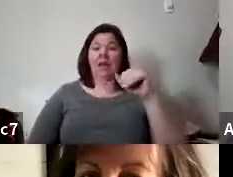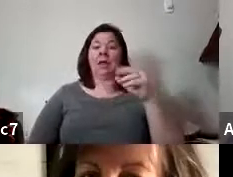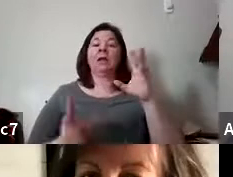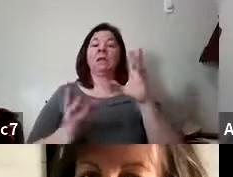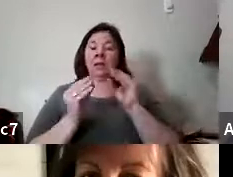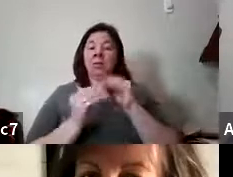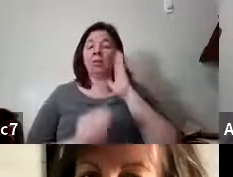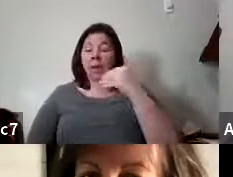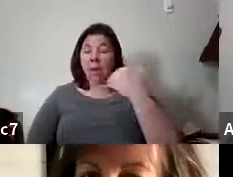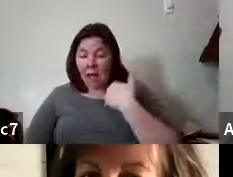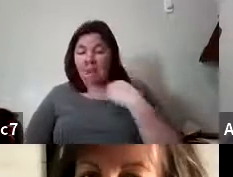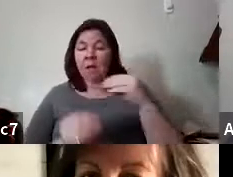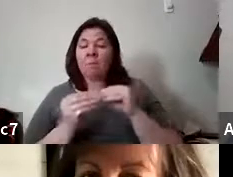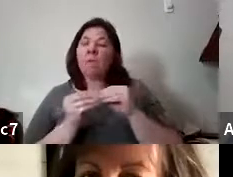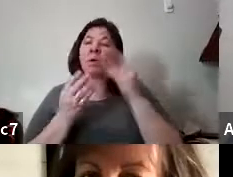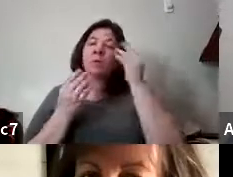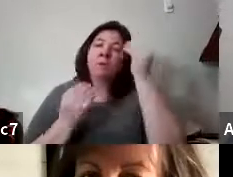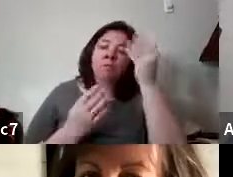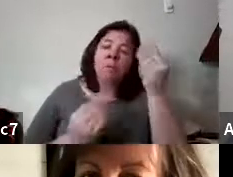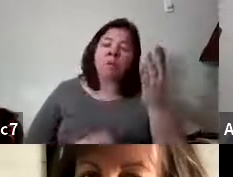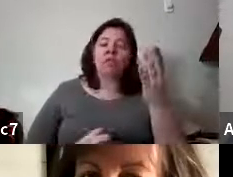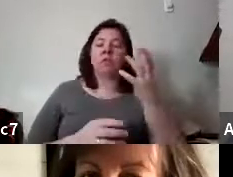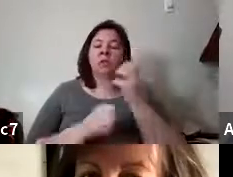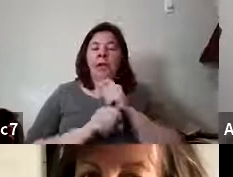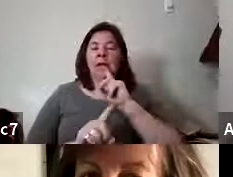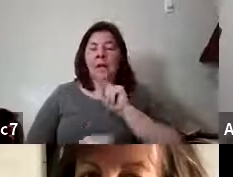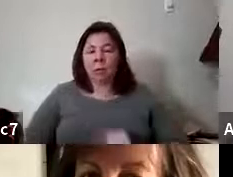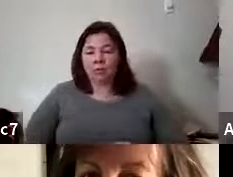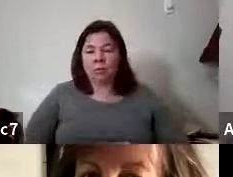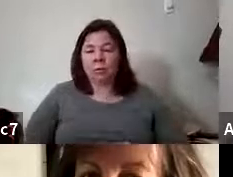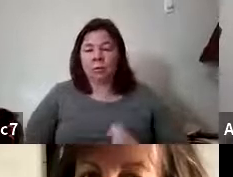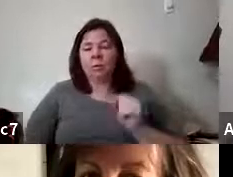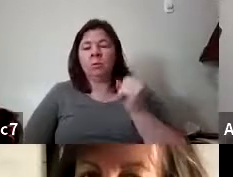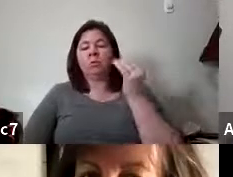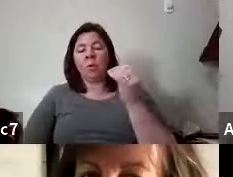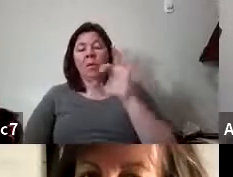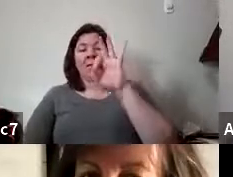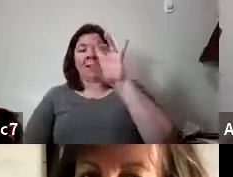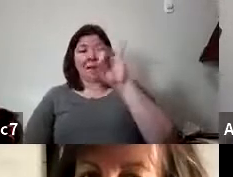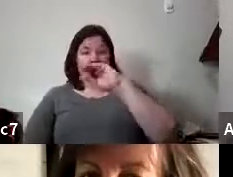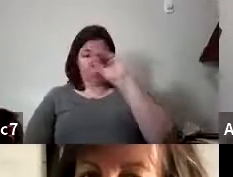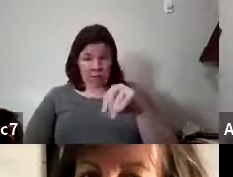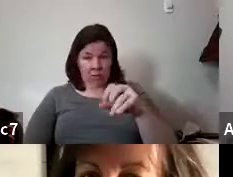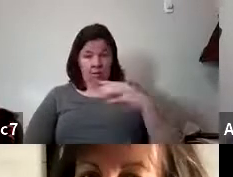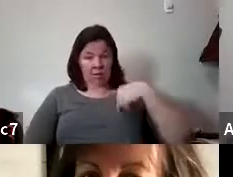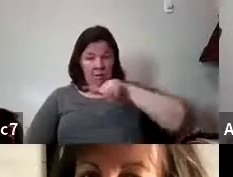they will definitely get those answered. Now, 98% of